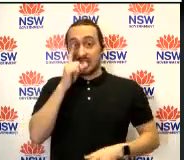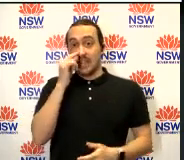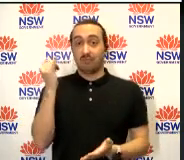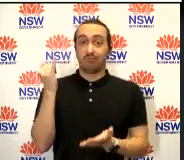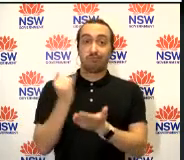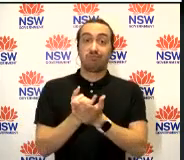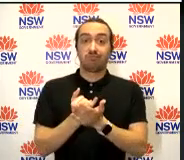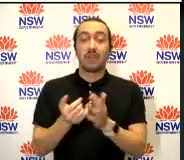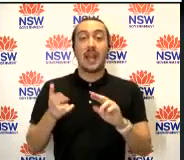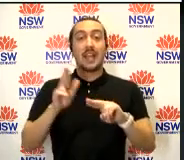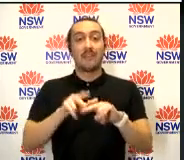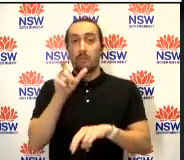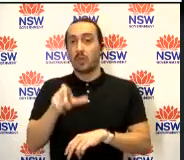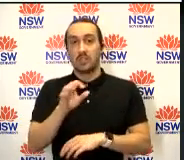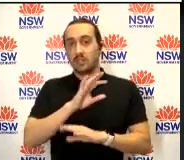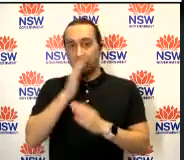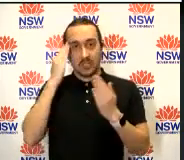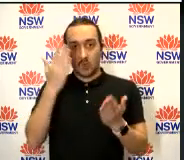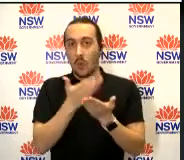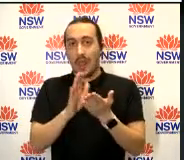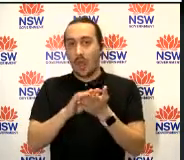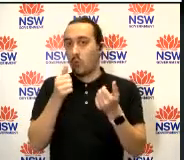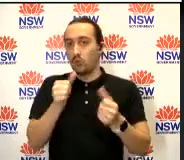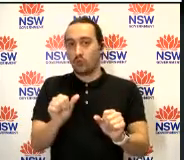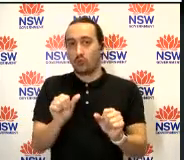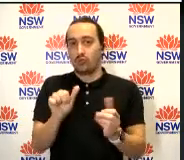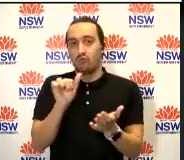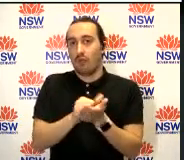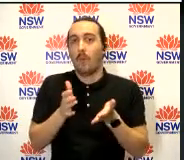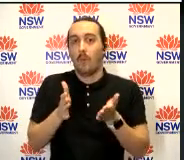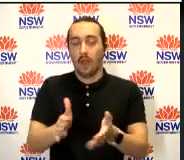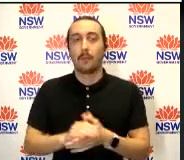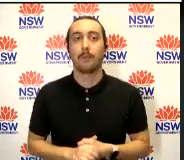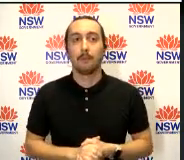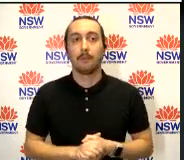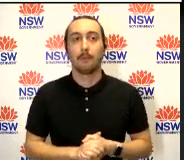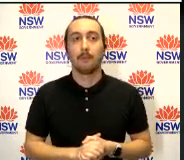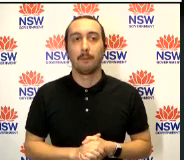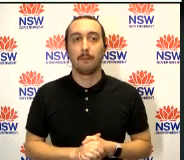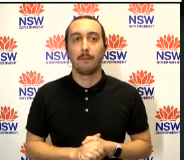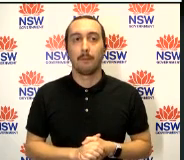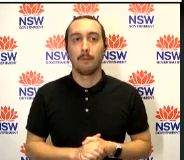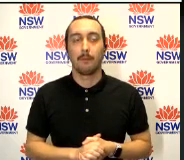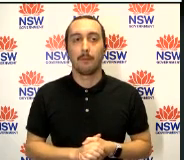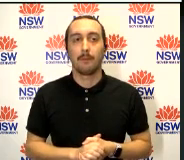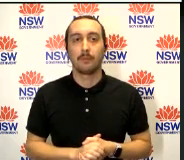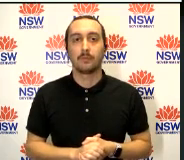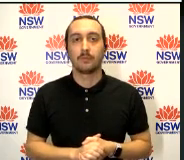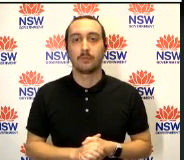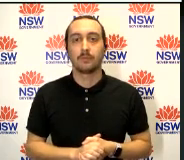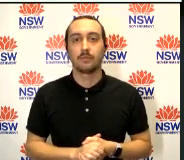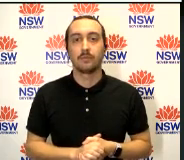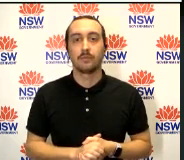So what does a SafeWork inspector look for when on a site that is utilising a fall arrest system?